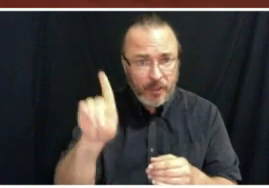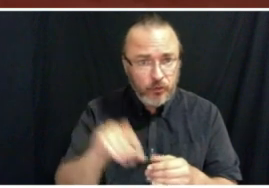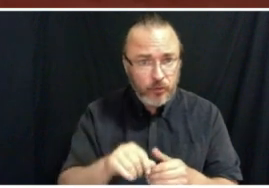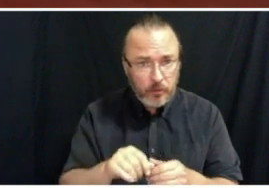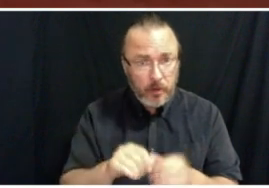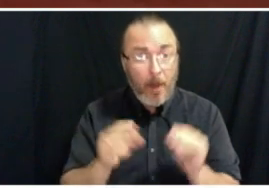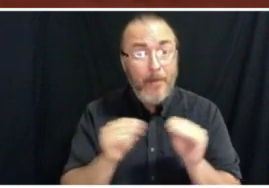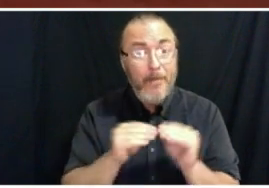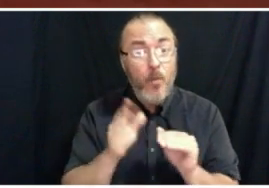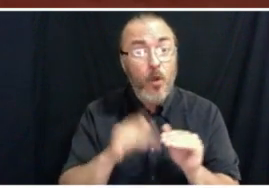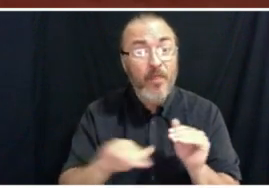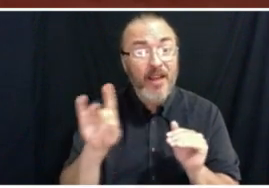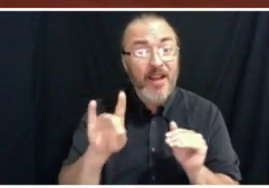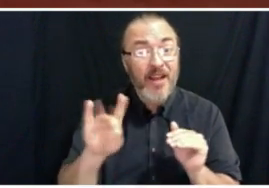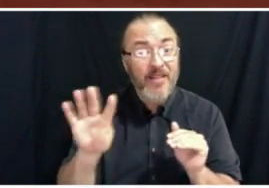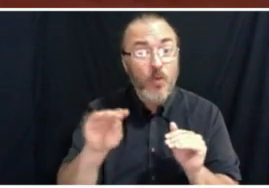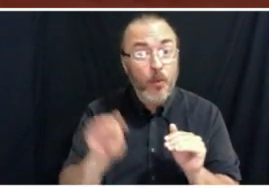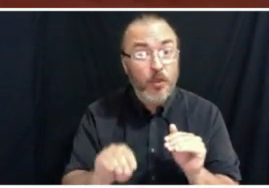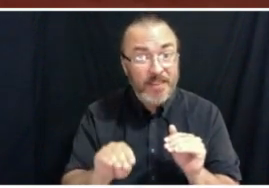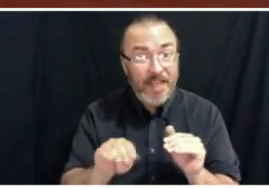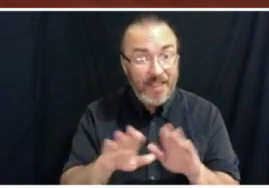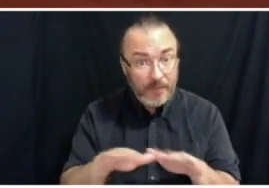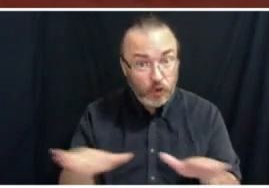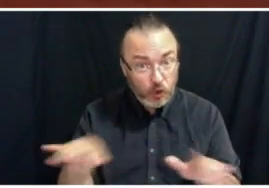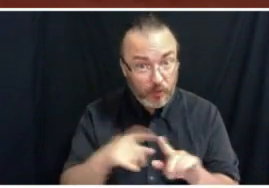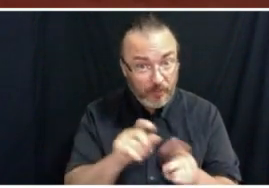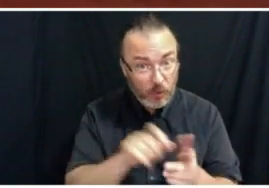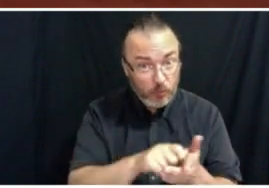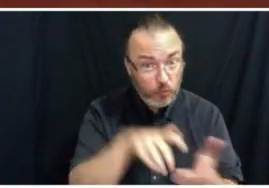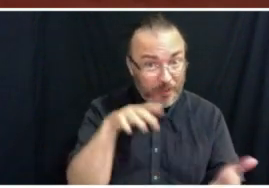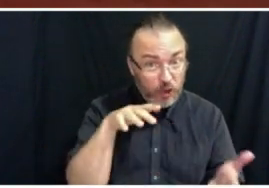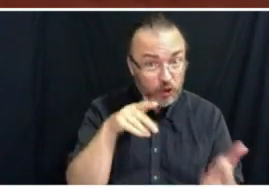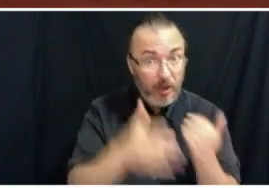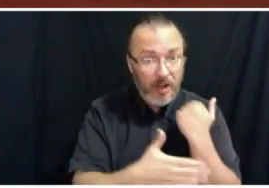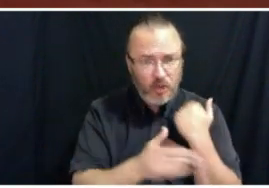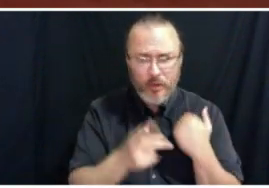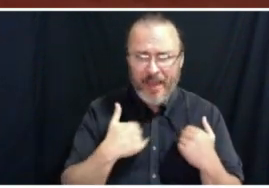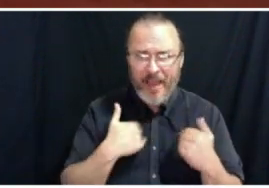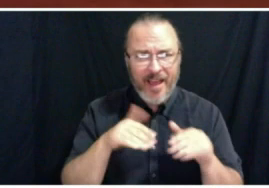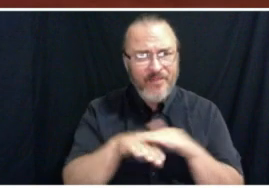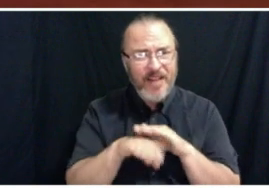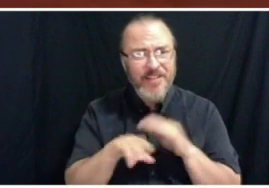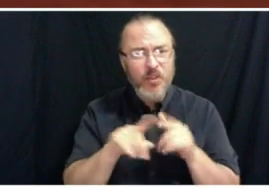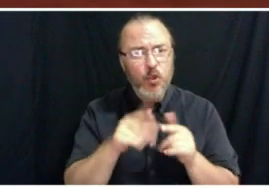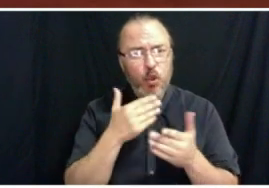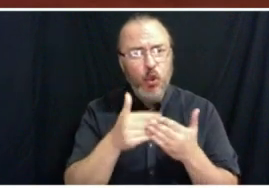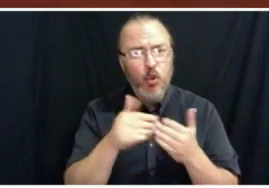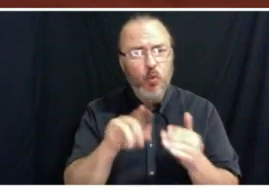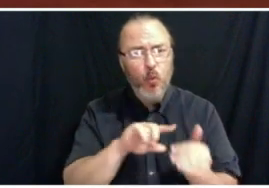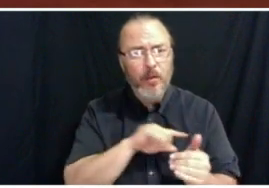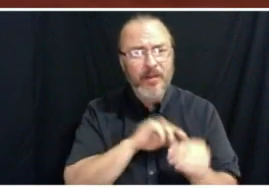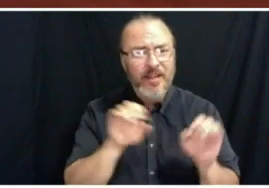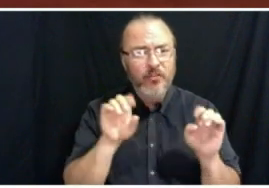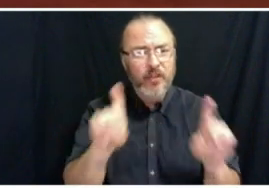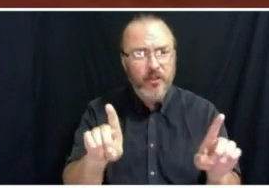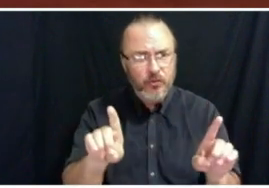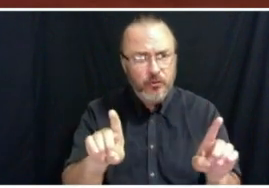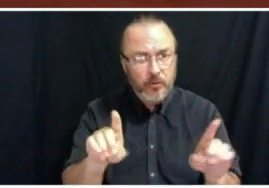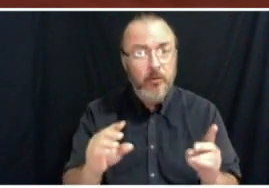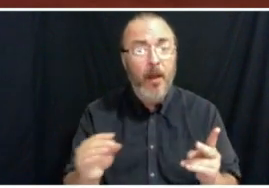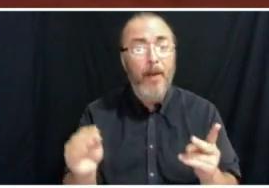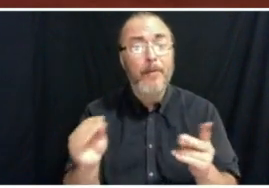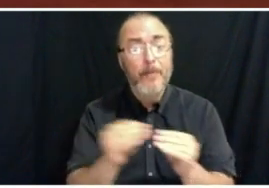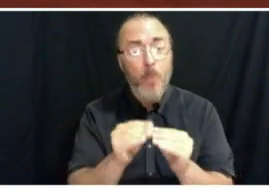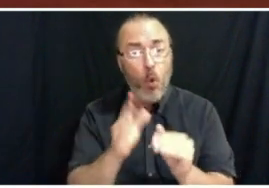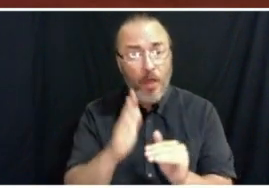of children in the world's richest countries having access to good quality early childhood education, and more than 80%